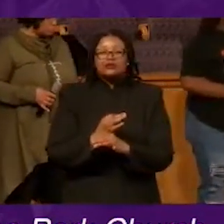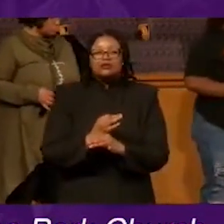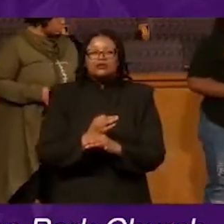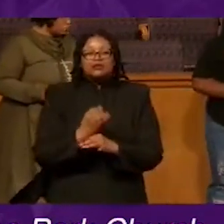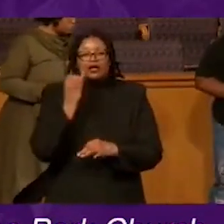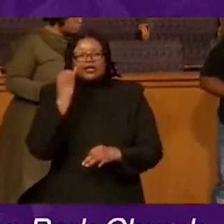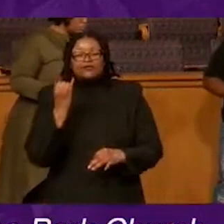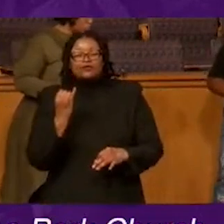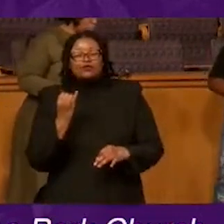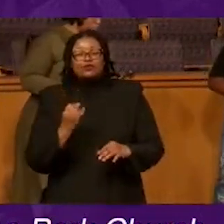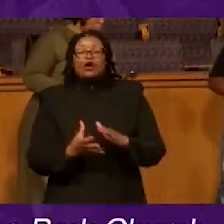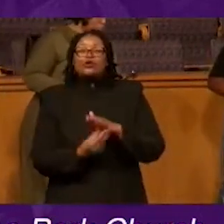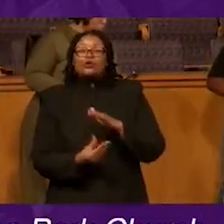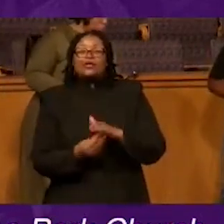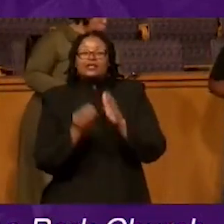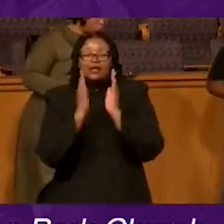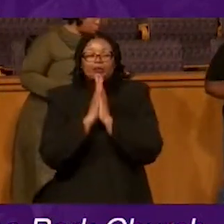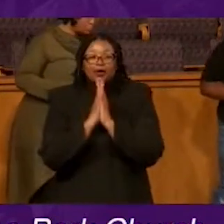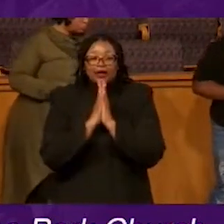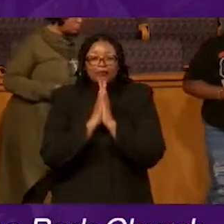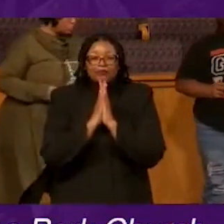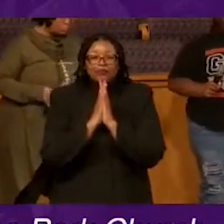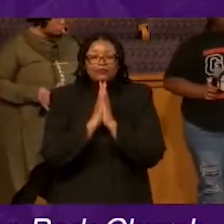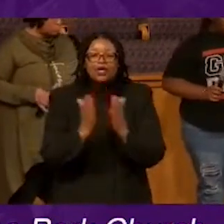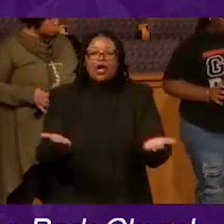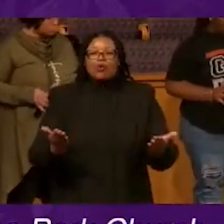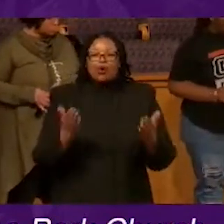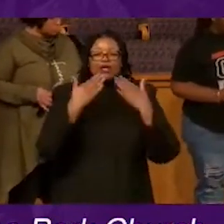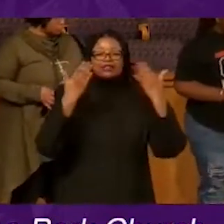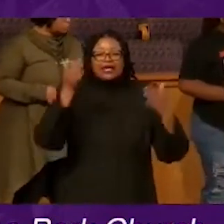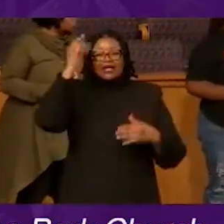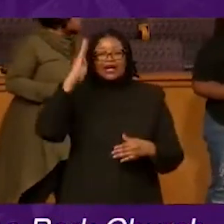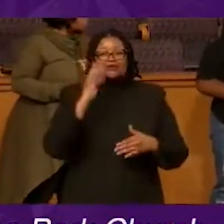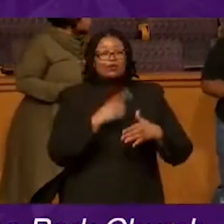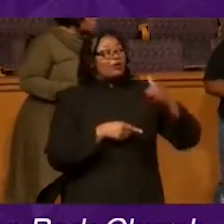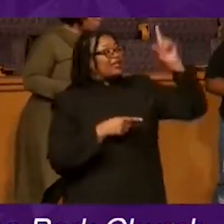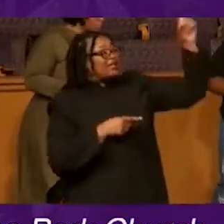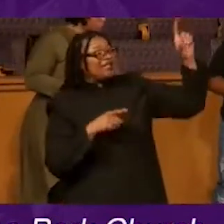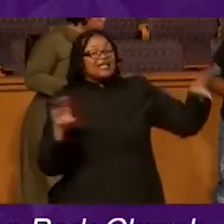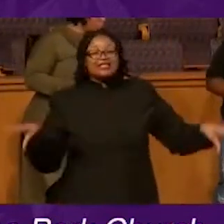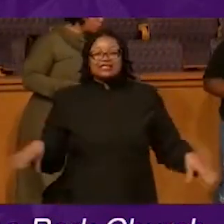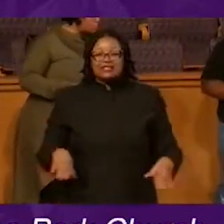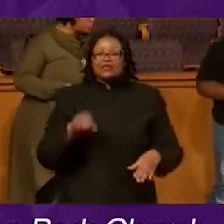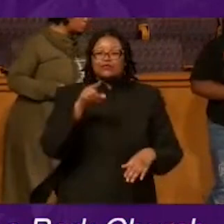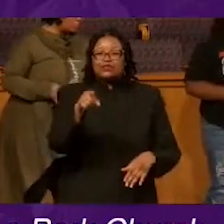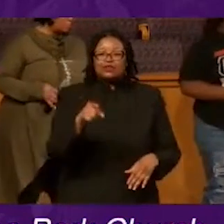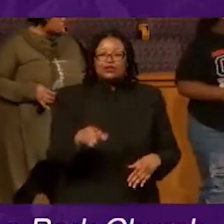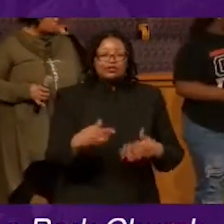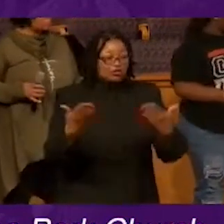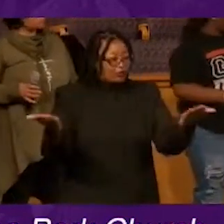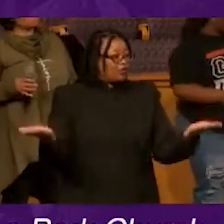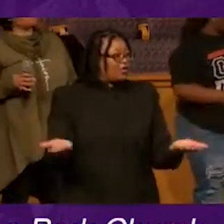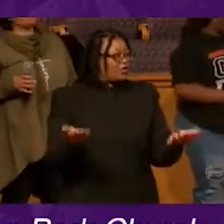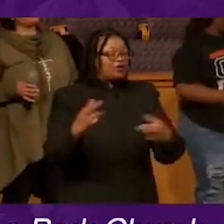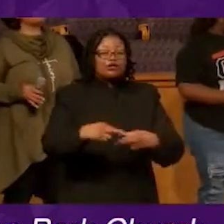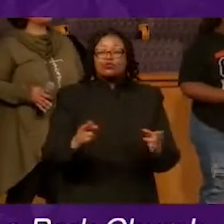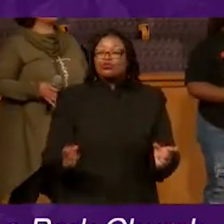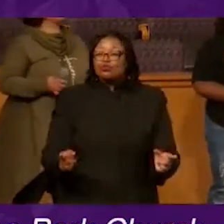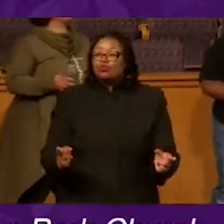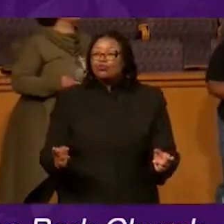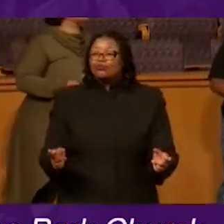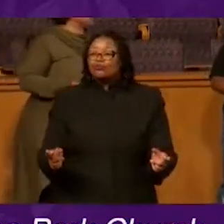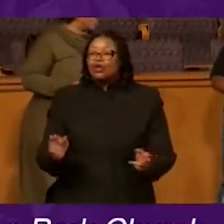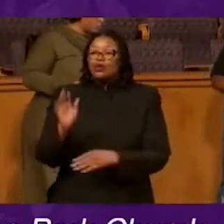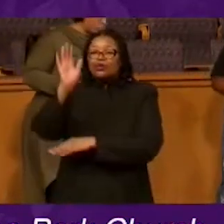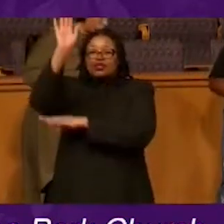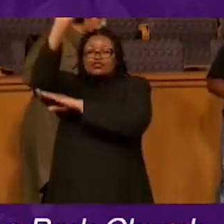while heads are bowed and eyes are closed, I want to thank God for what he's done for you. And so if you're in the room and you prayed that prayer, I just want you to